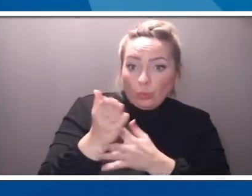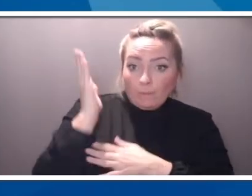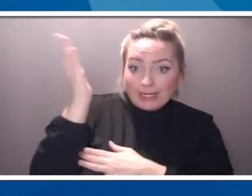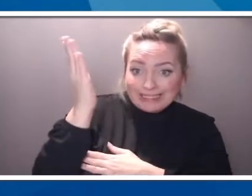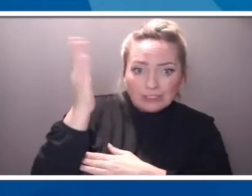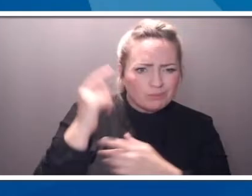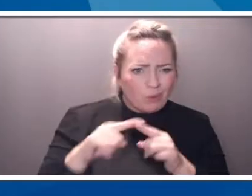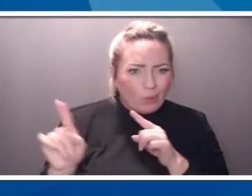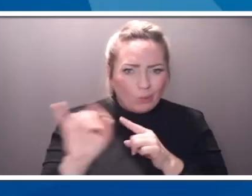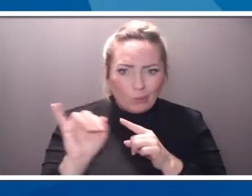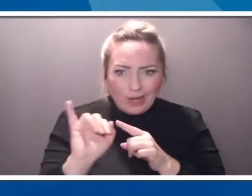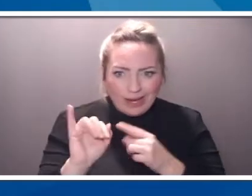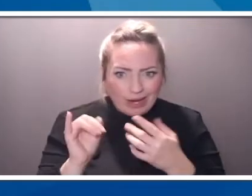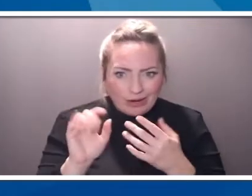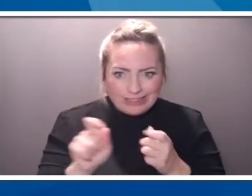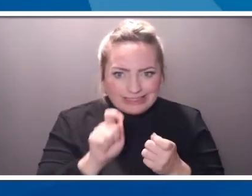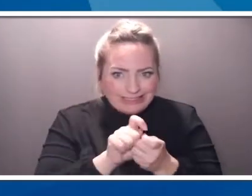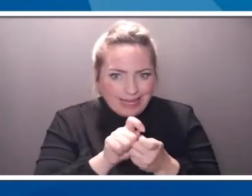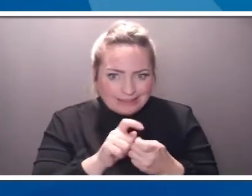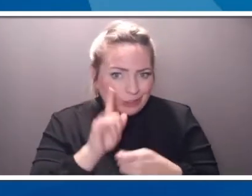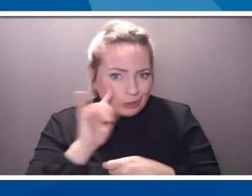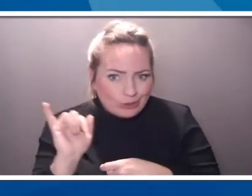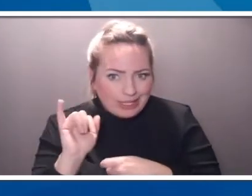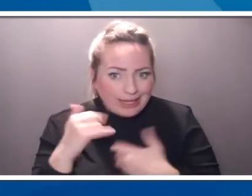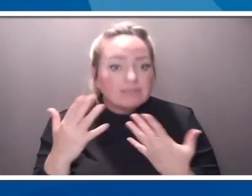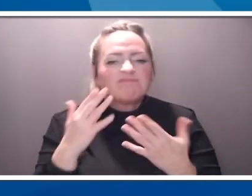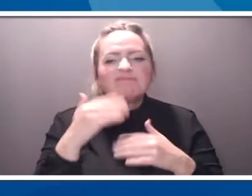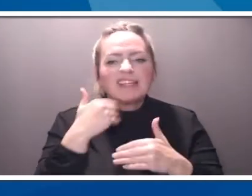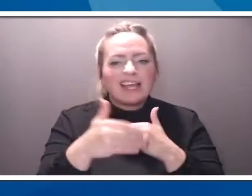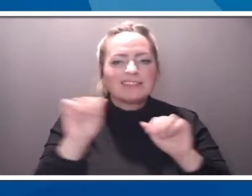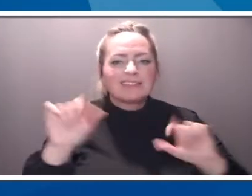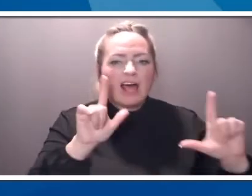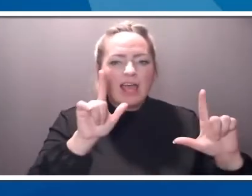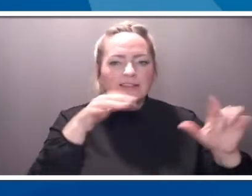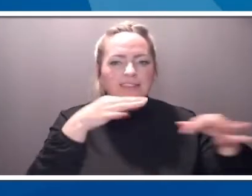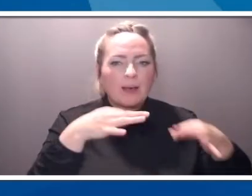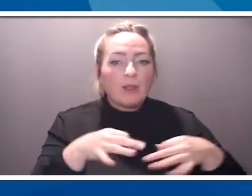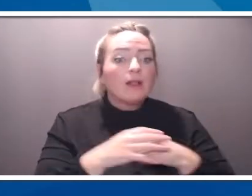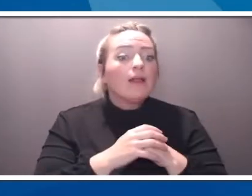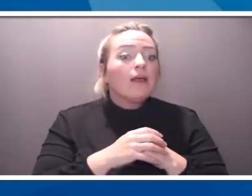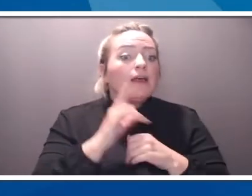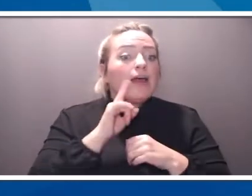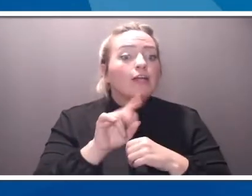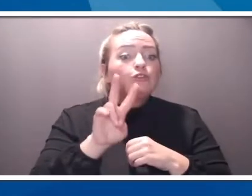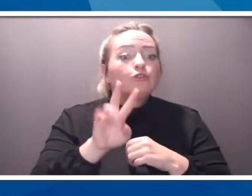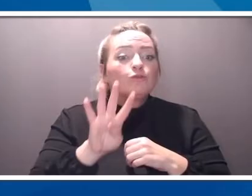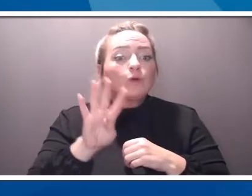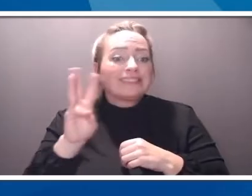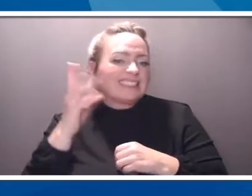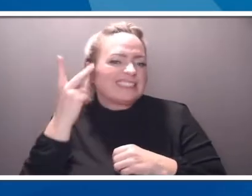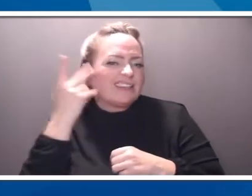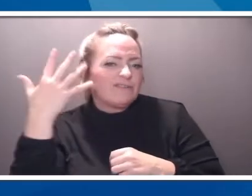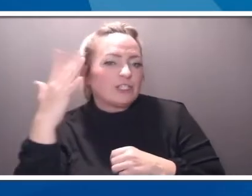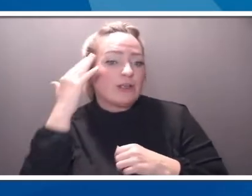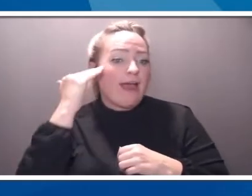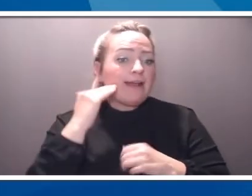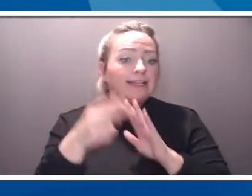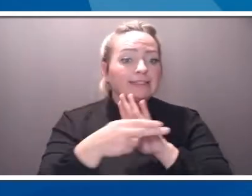conveyed through presentation. But where do you draw the line? And we'll get an example in the next slide. And we've already